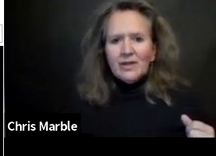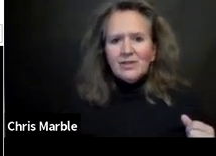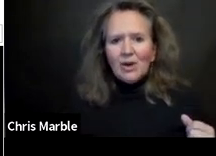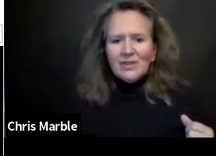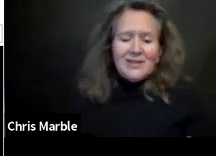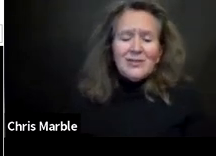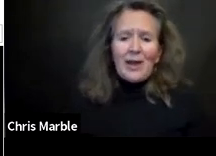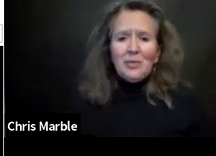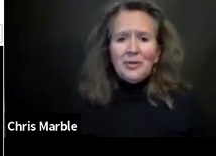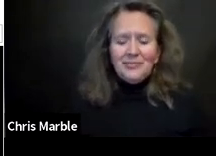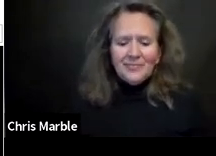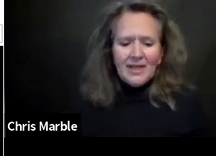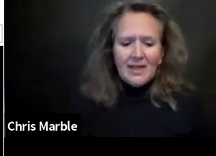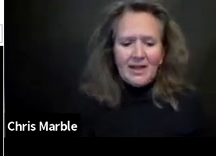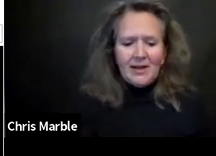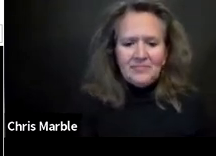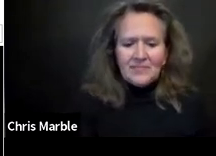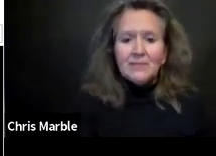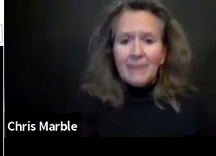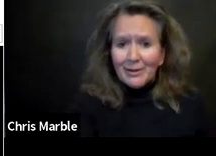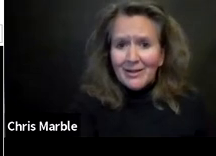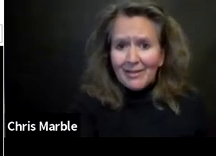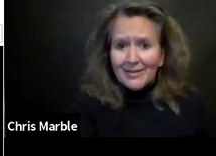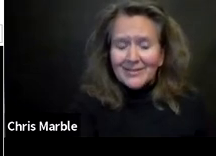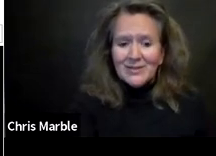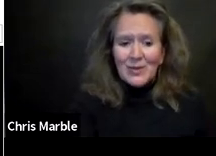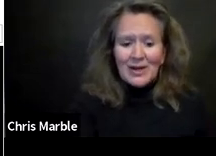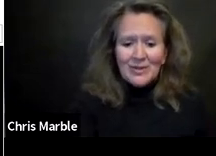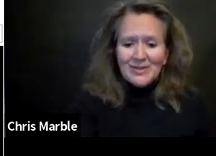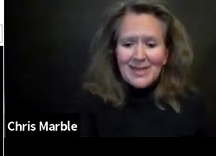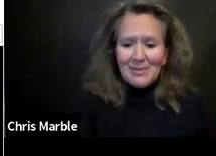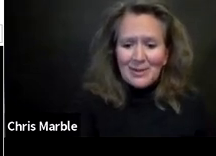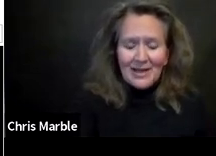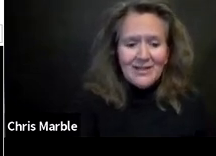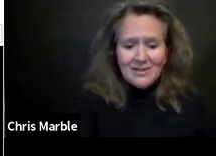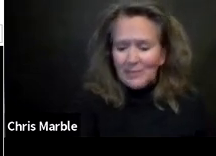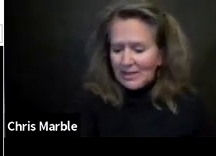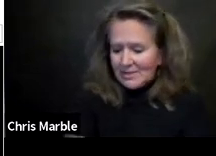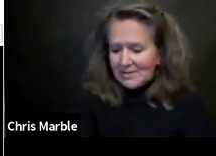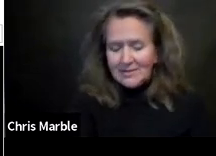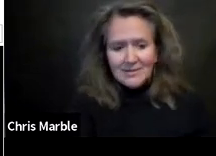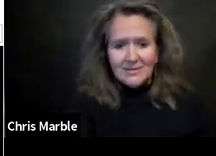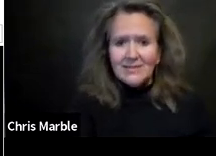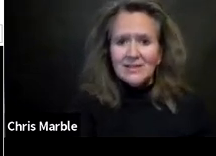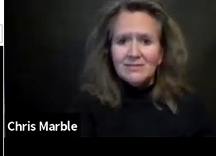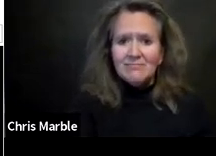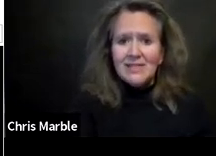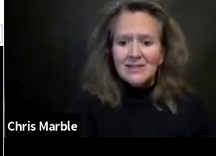software. And so it's fallible. Better than nothing is what I will say about that. But it's